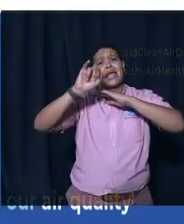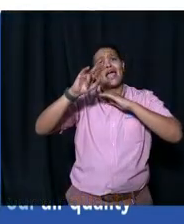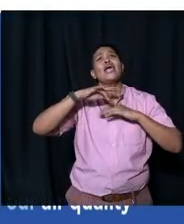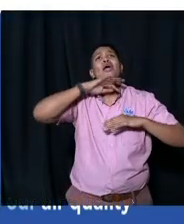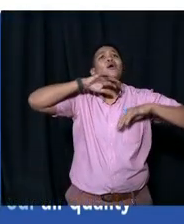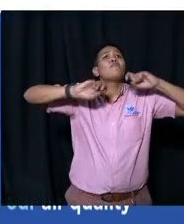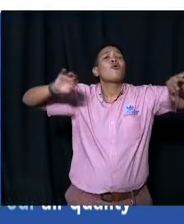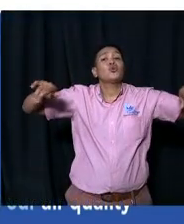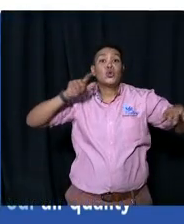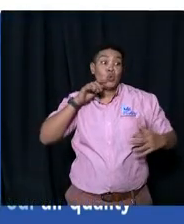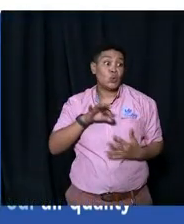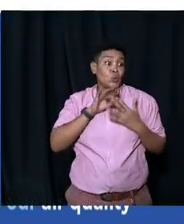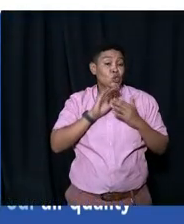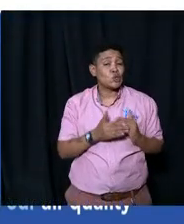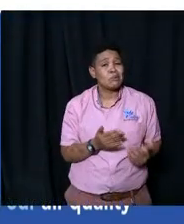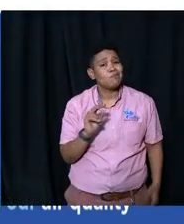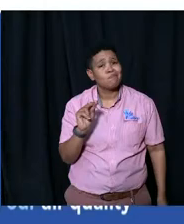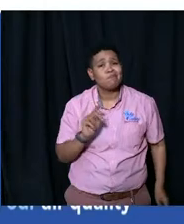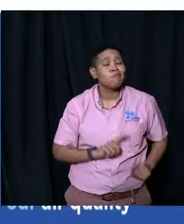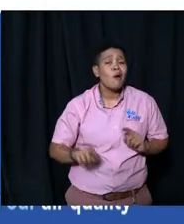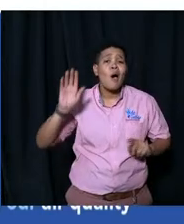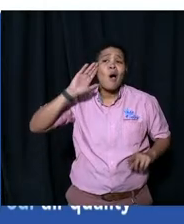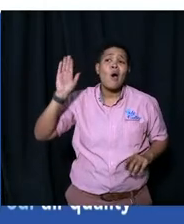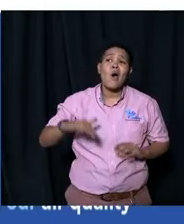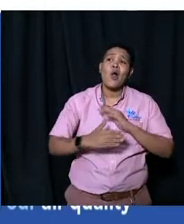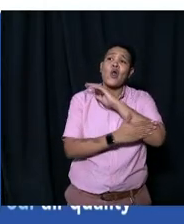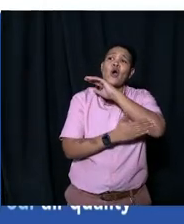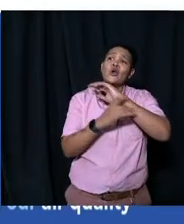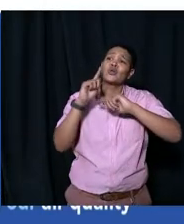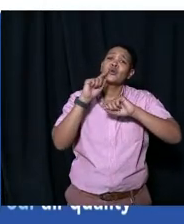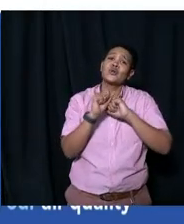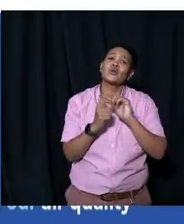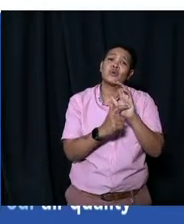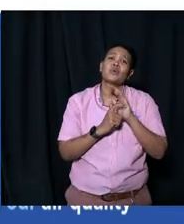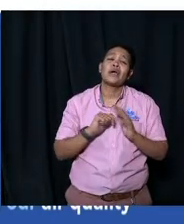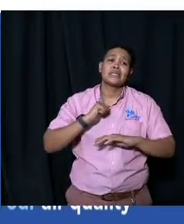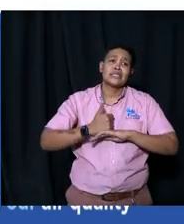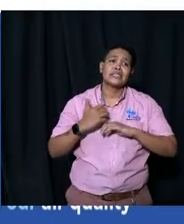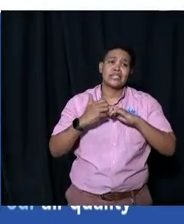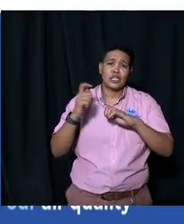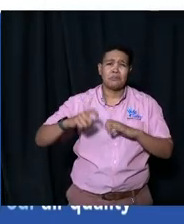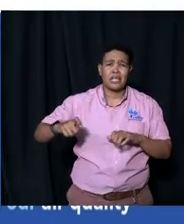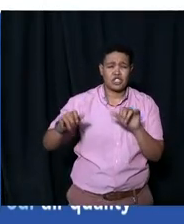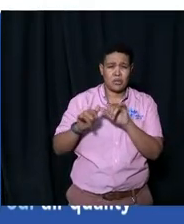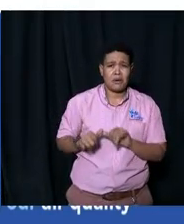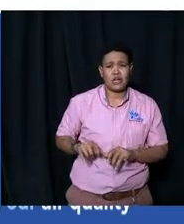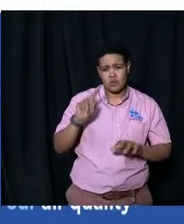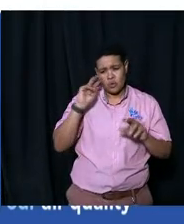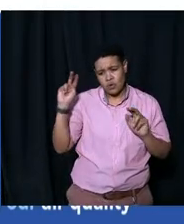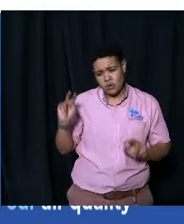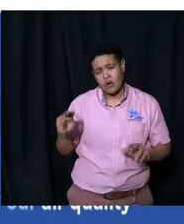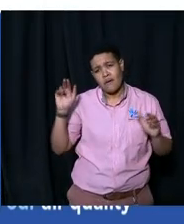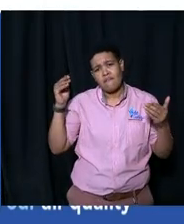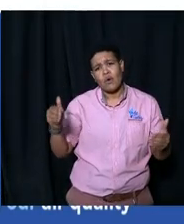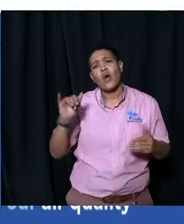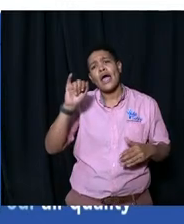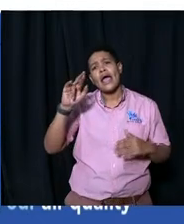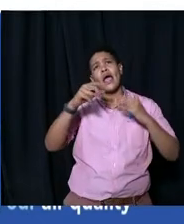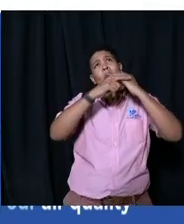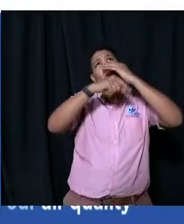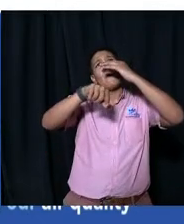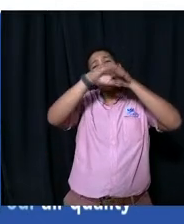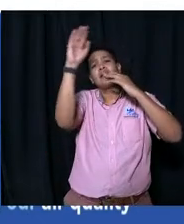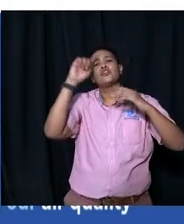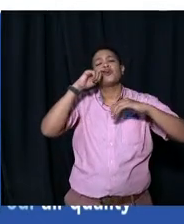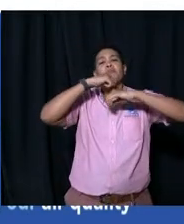unique to Jamaica, but all countries are required to put the necessary measures in place to address air pollution in trying to protect